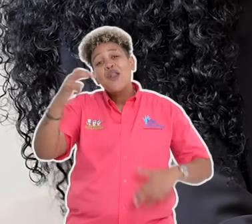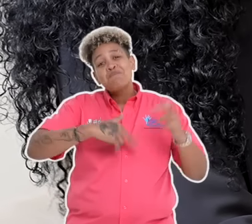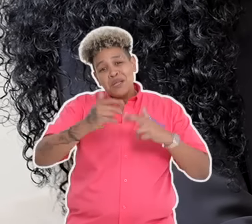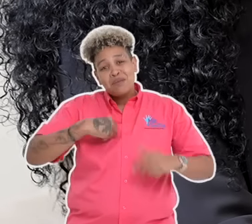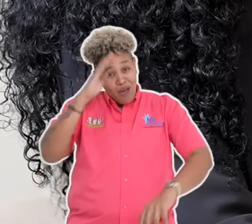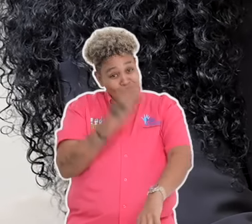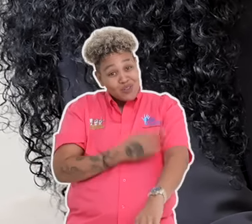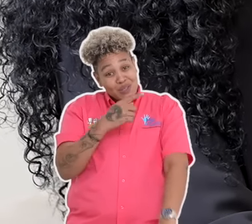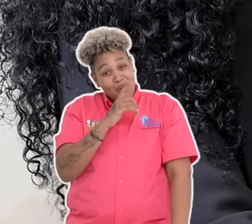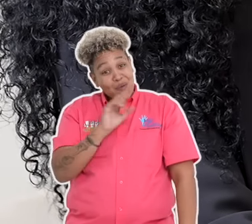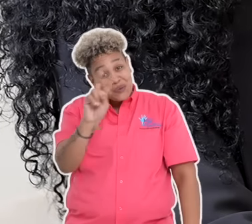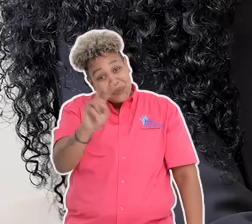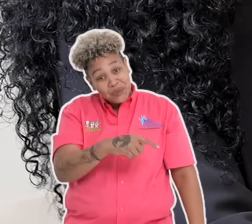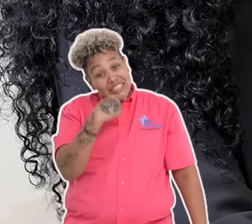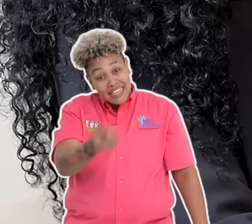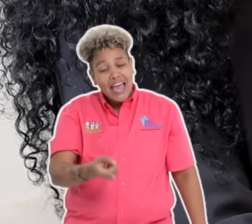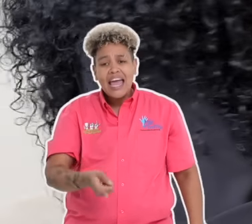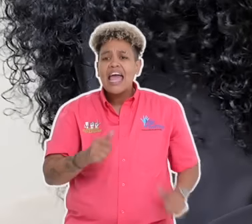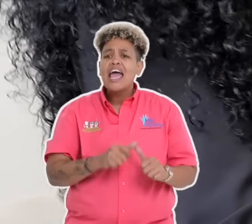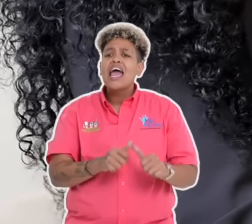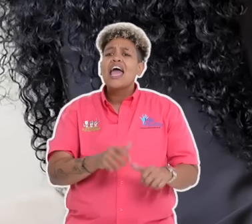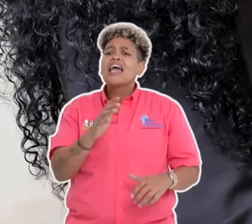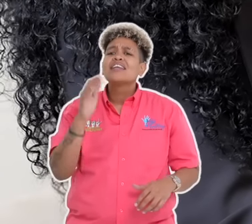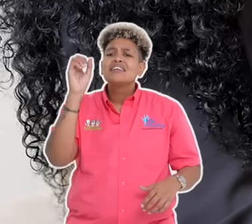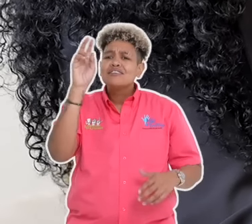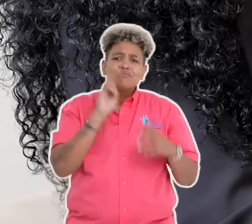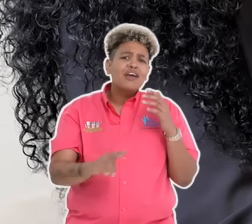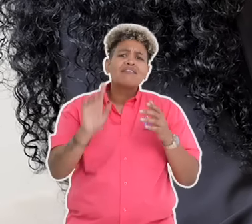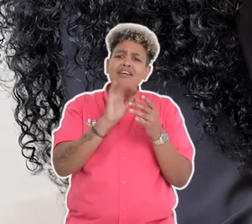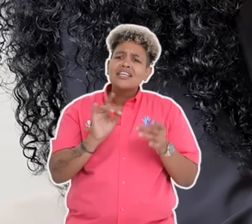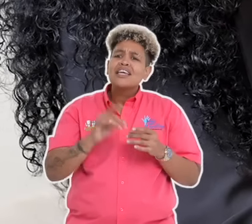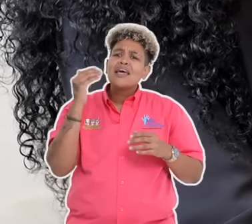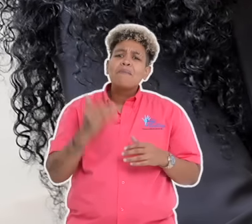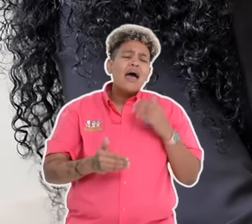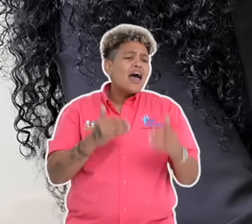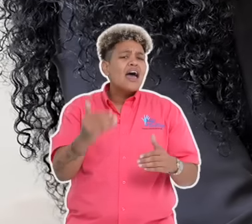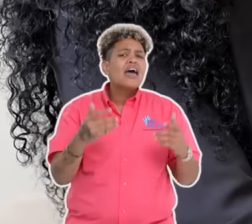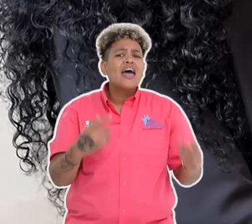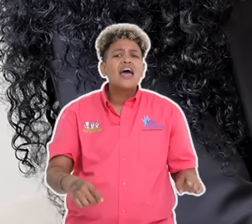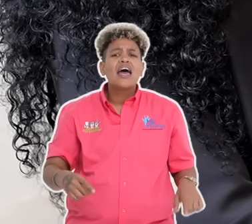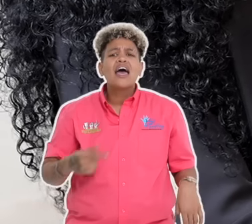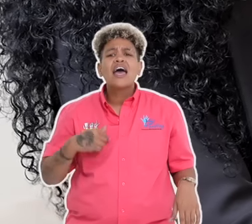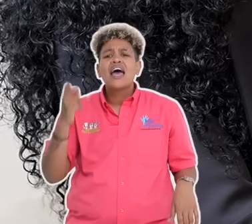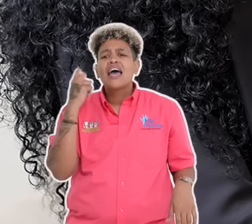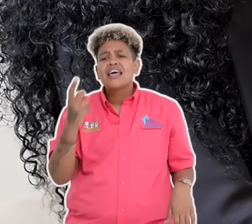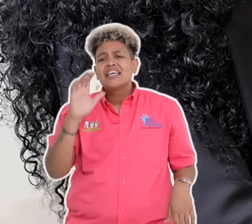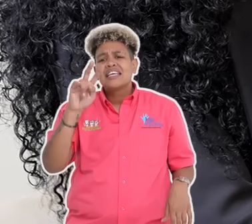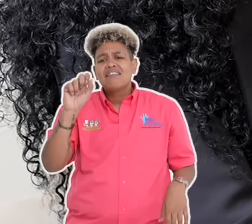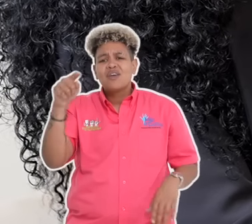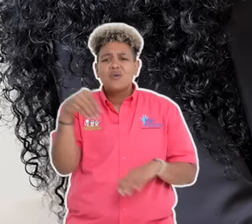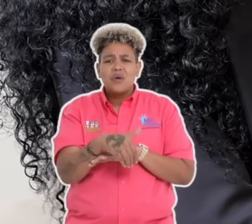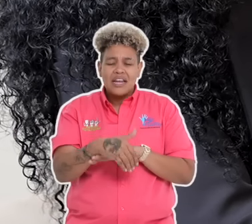yellow building. And he continued on his prophetic path. And we were in CVS one